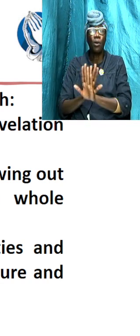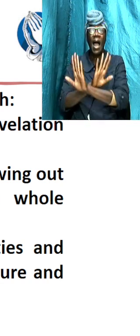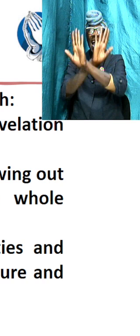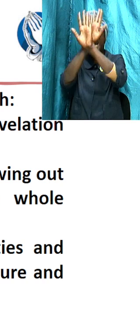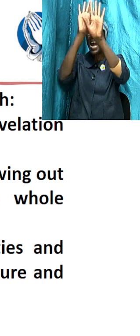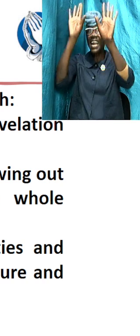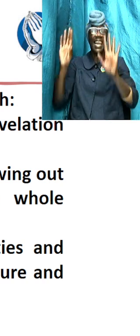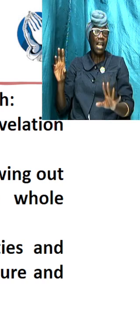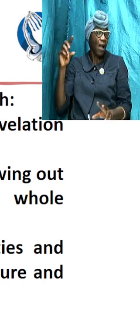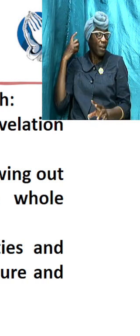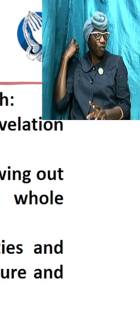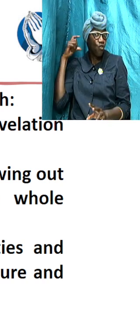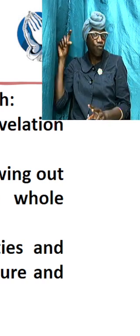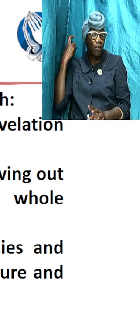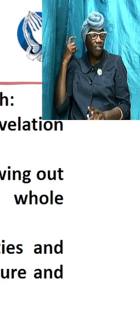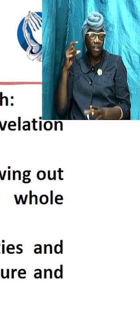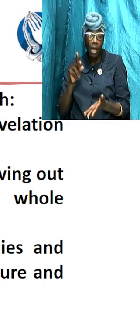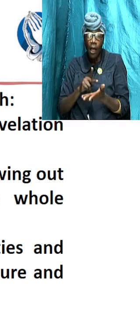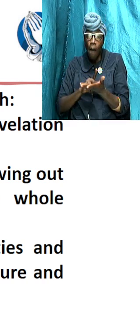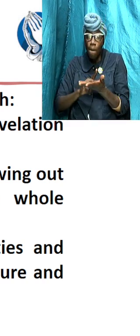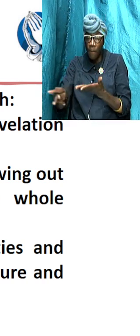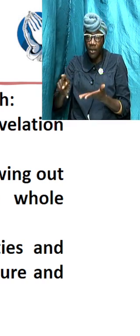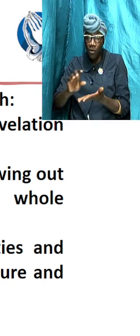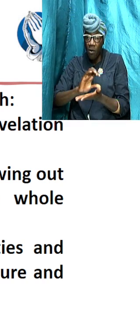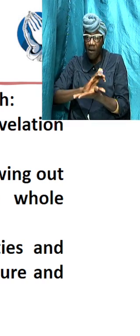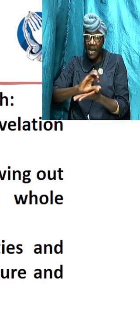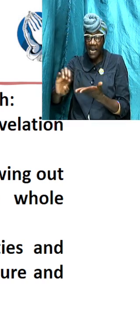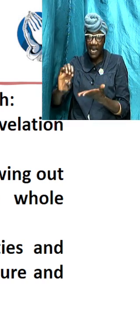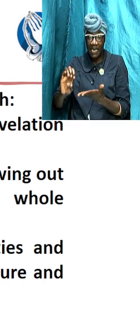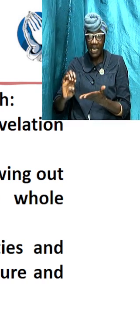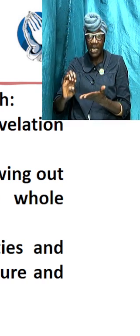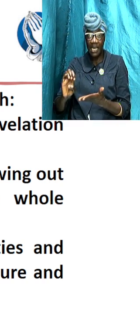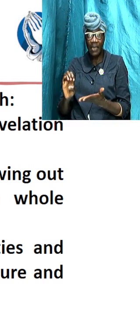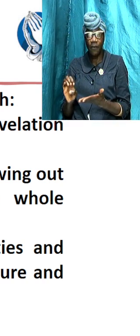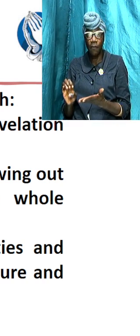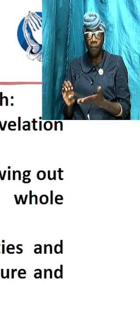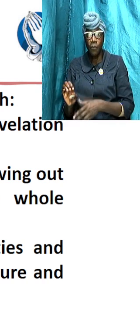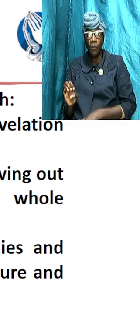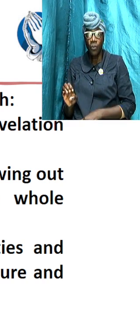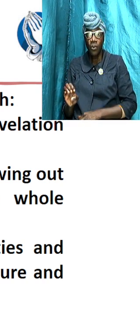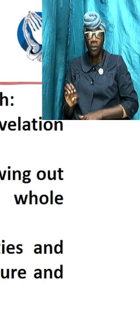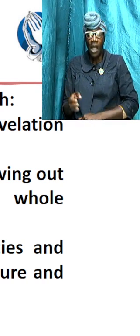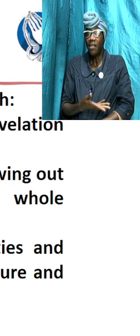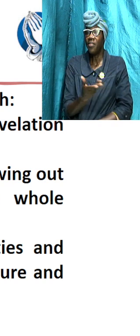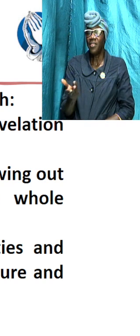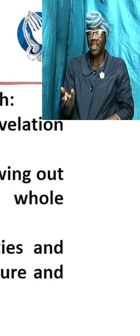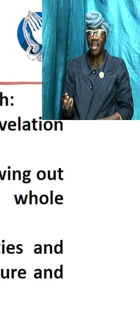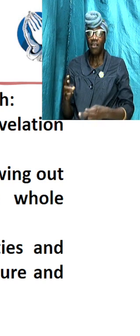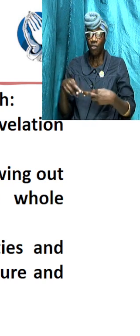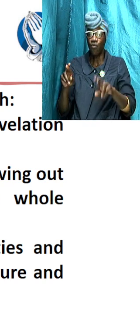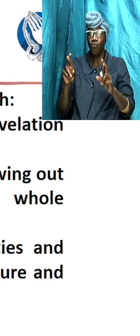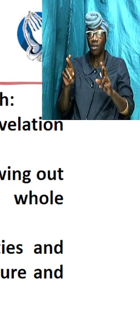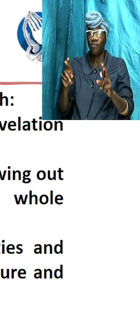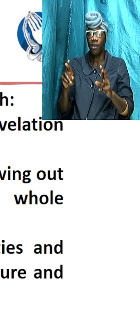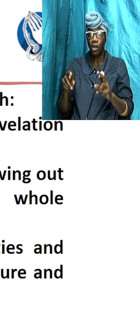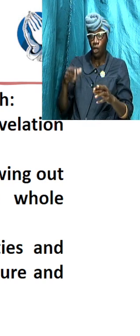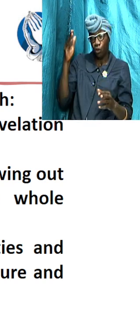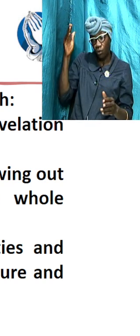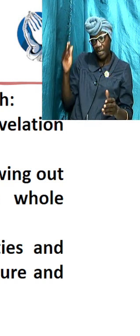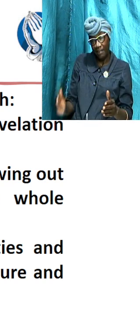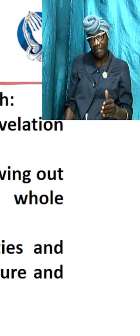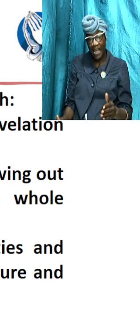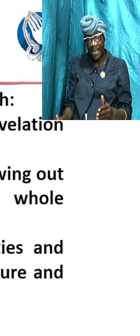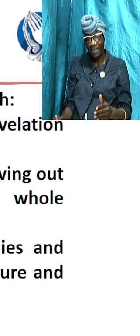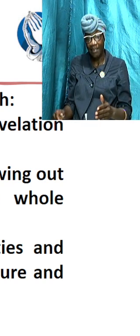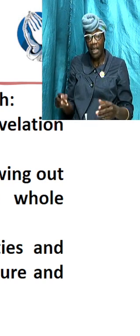crystal. It will be pure and clean. And apart from the fact that there's a river, to the sides, you will have what is called a